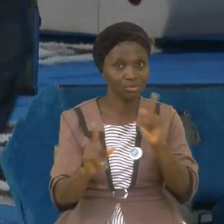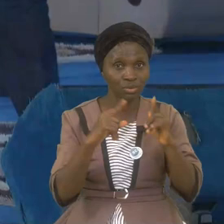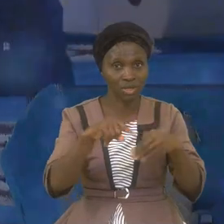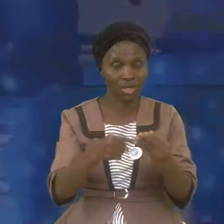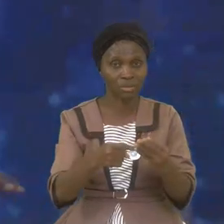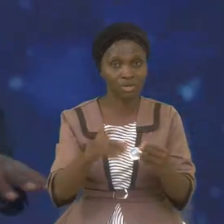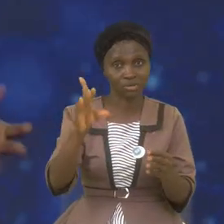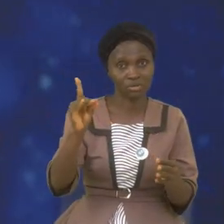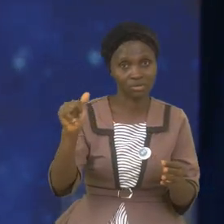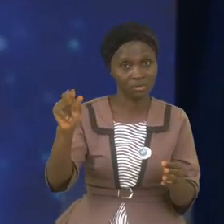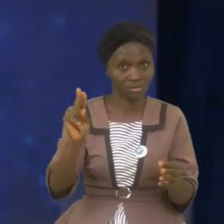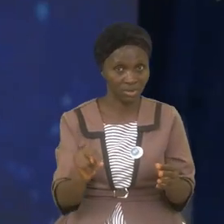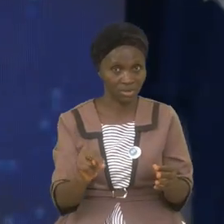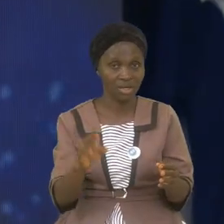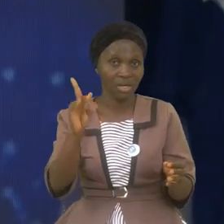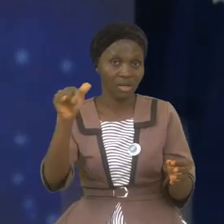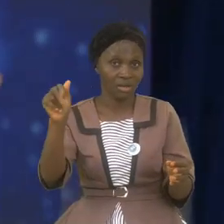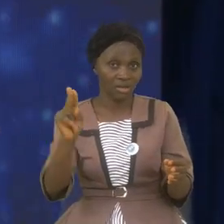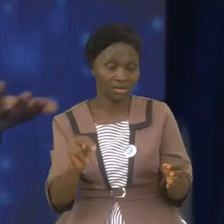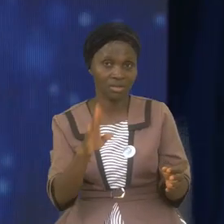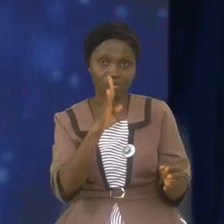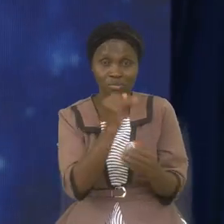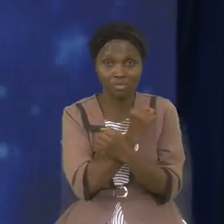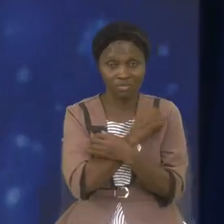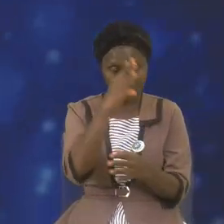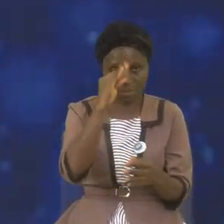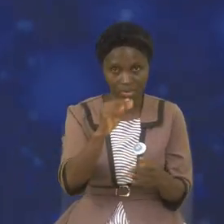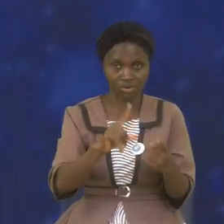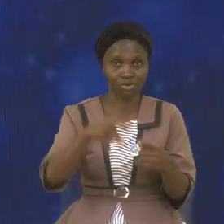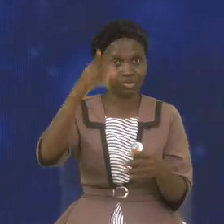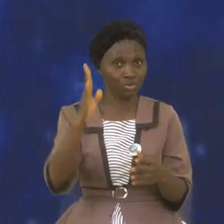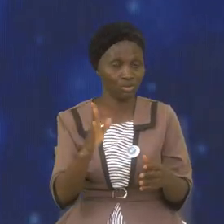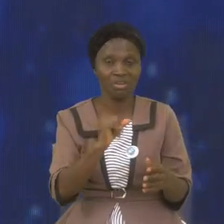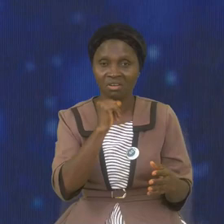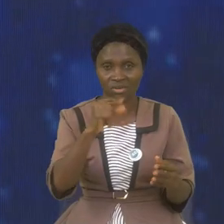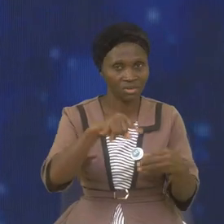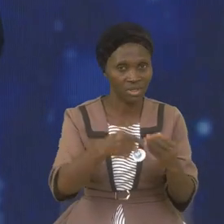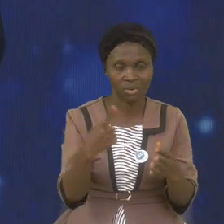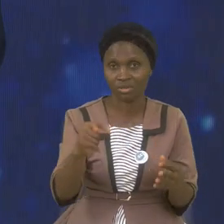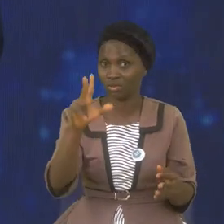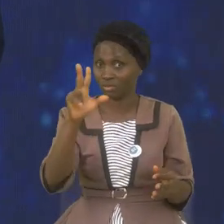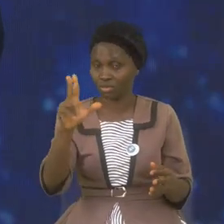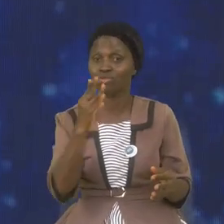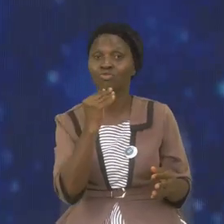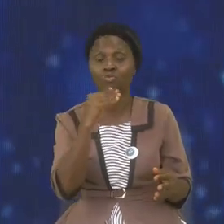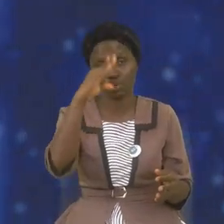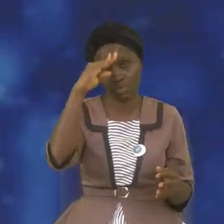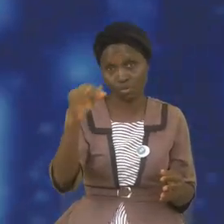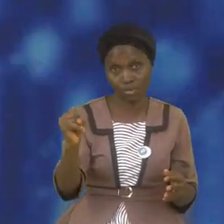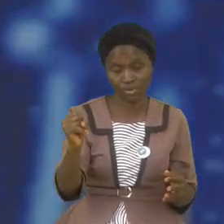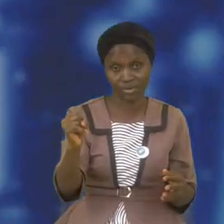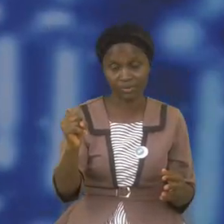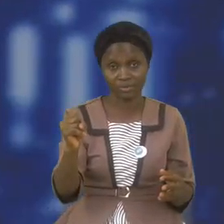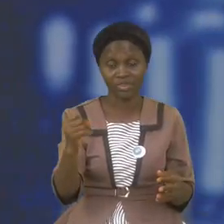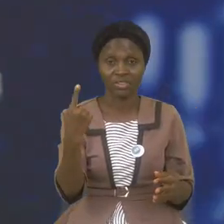beloved man before the Almighty God. This does not talk about Shadrach, Meshach, and Abednego. Shadrach, Abesh,